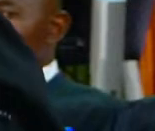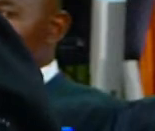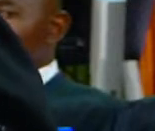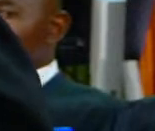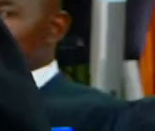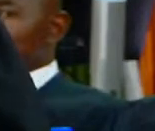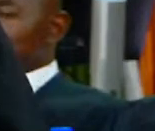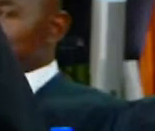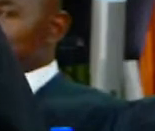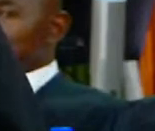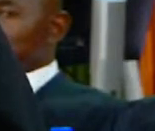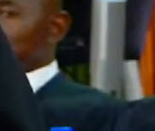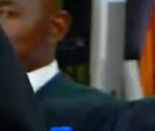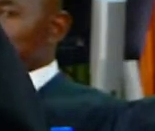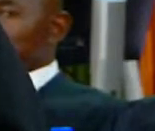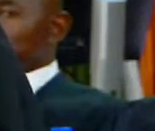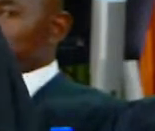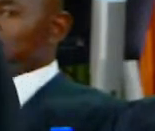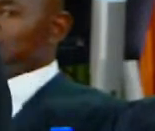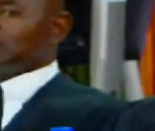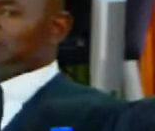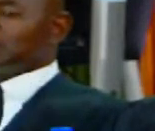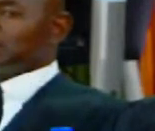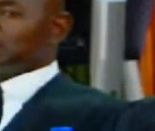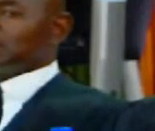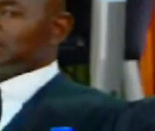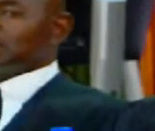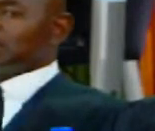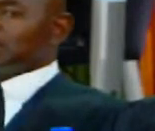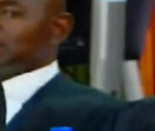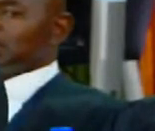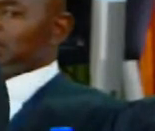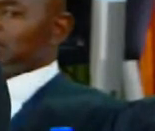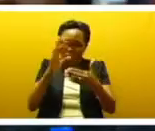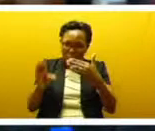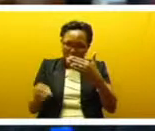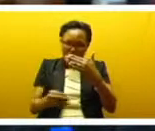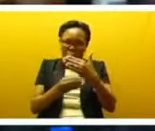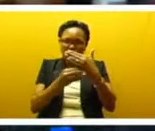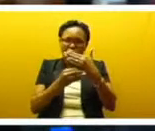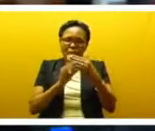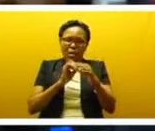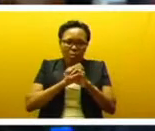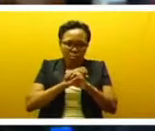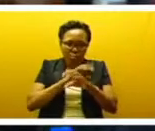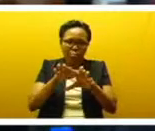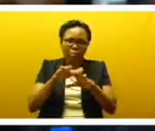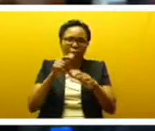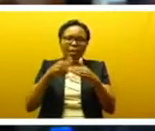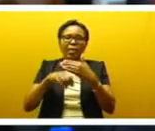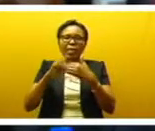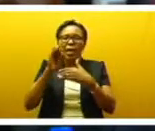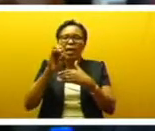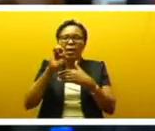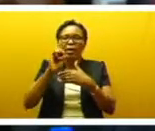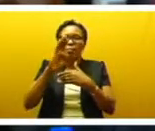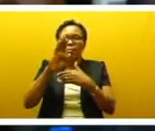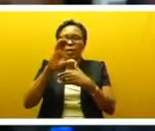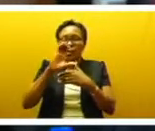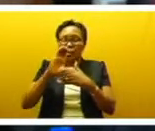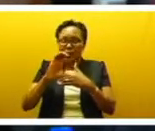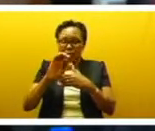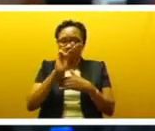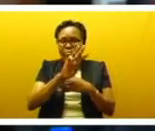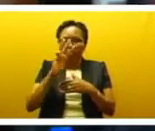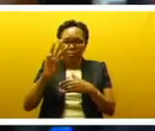before uploading them and sending them to the Iebc portal. The other reason that we know